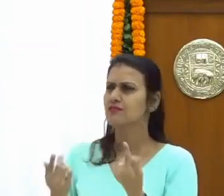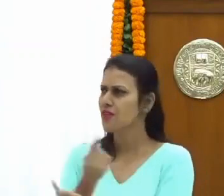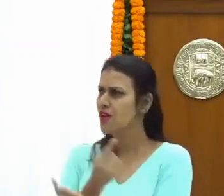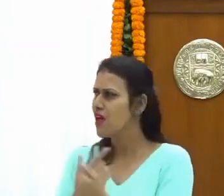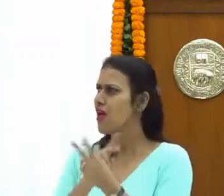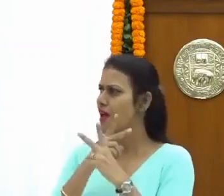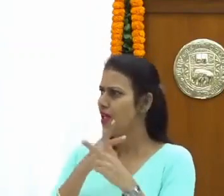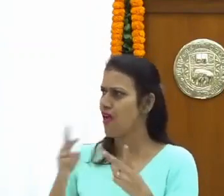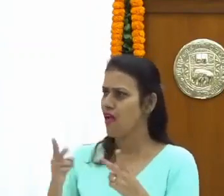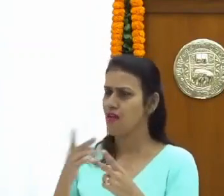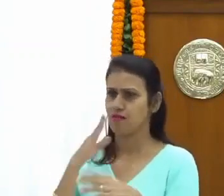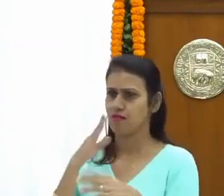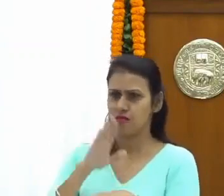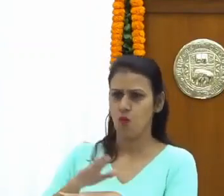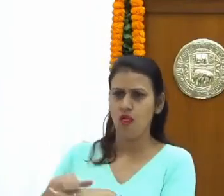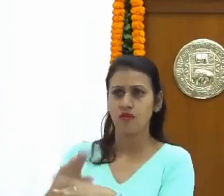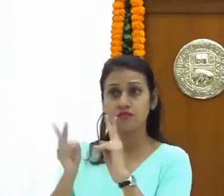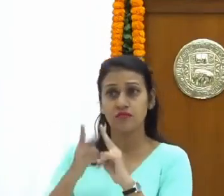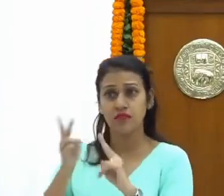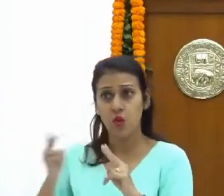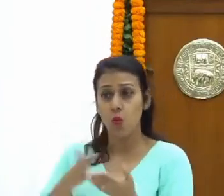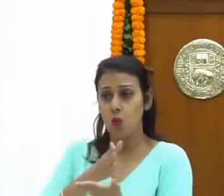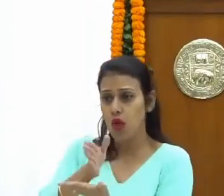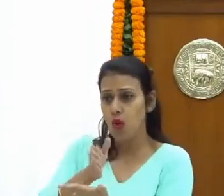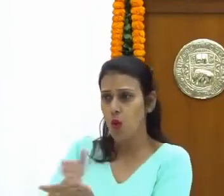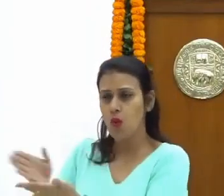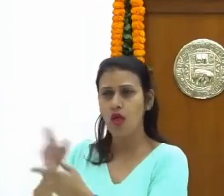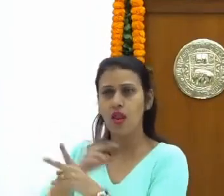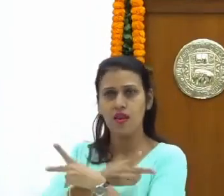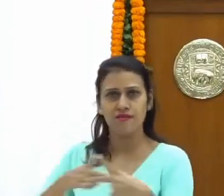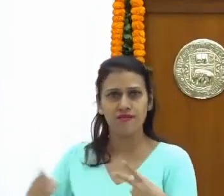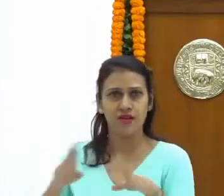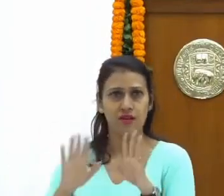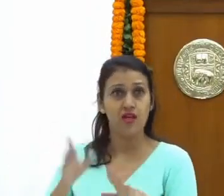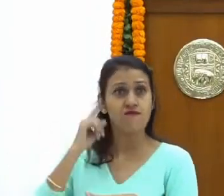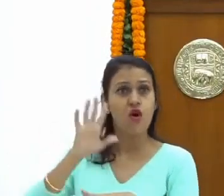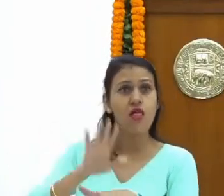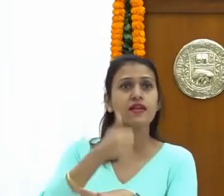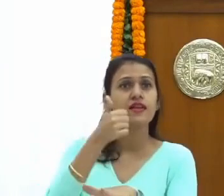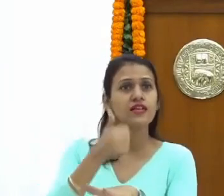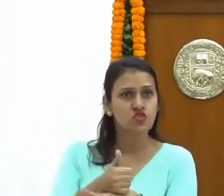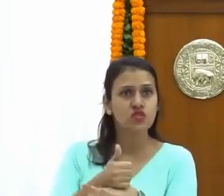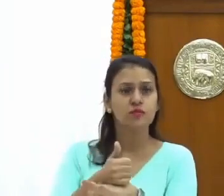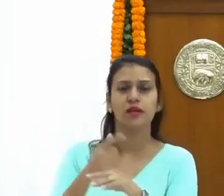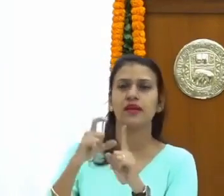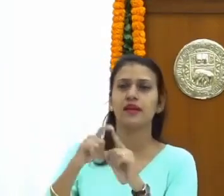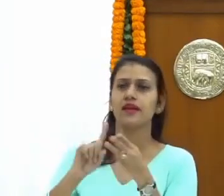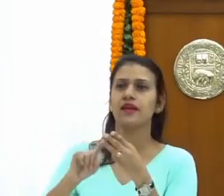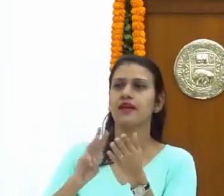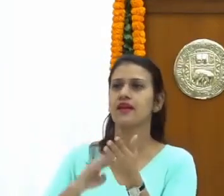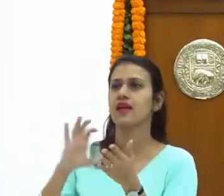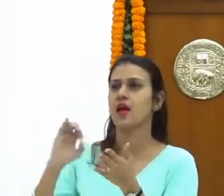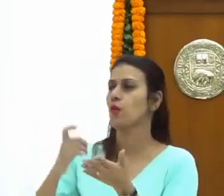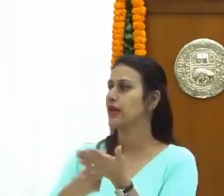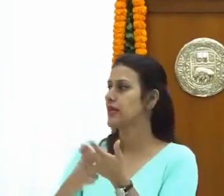experienced different ways and means for the establishment of democracy.